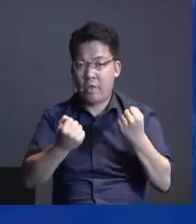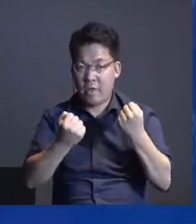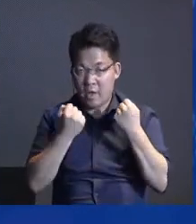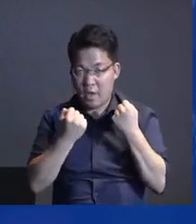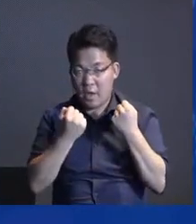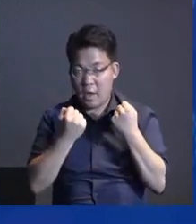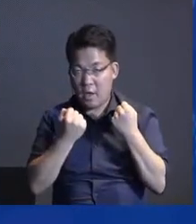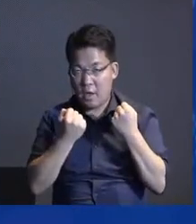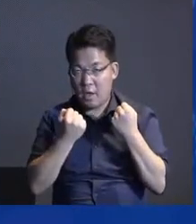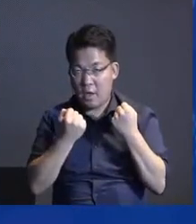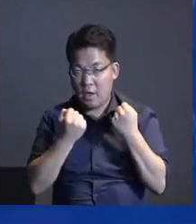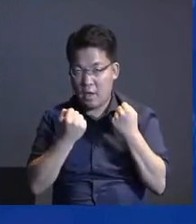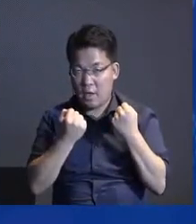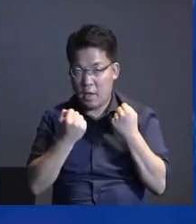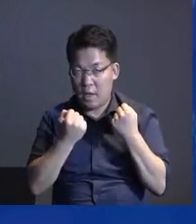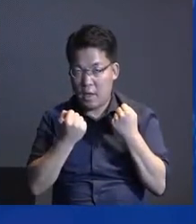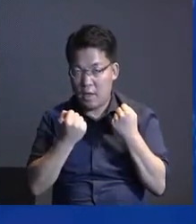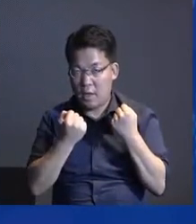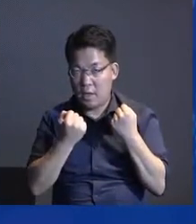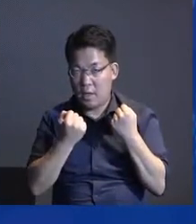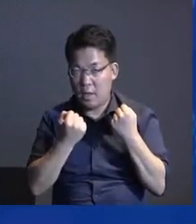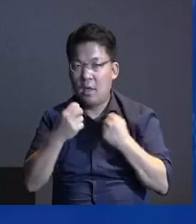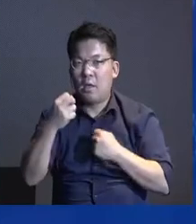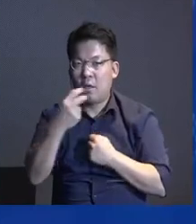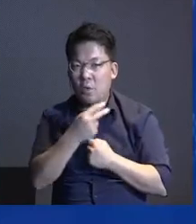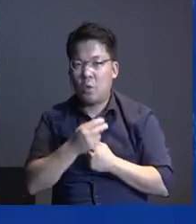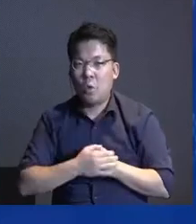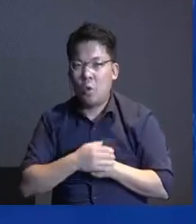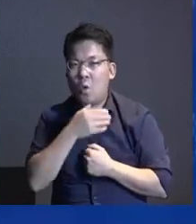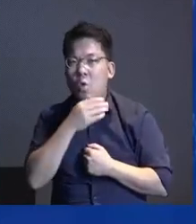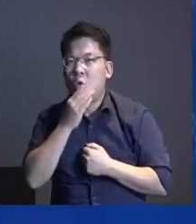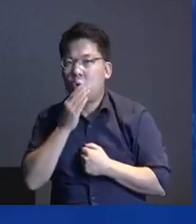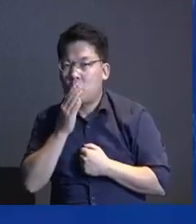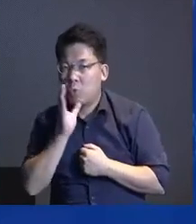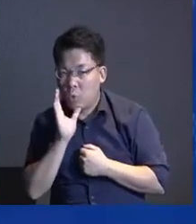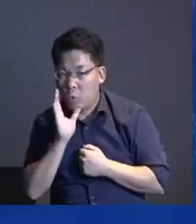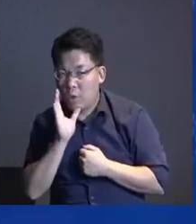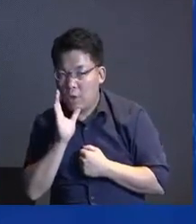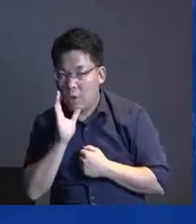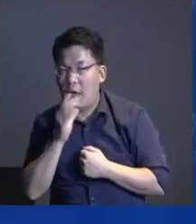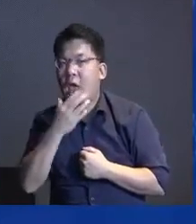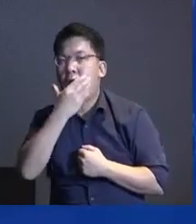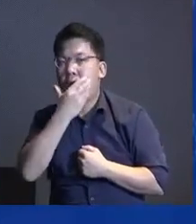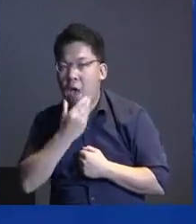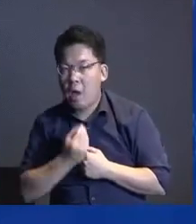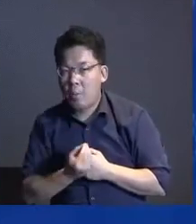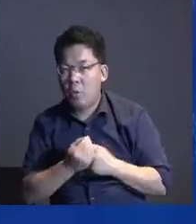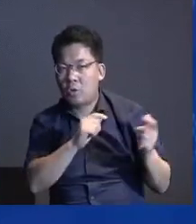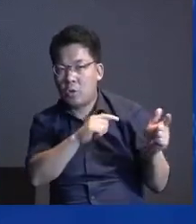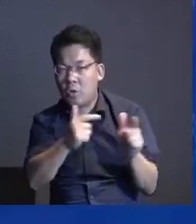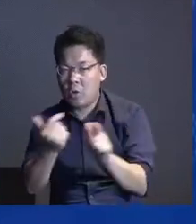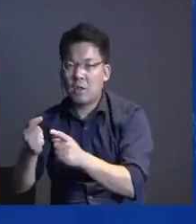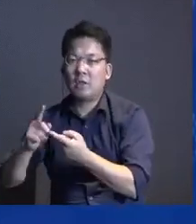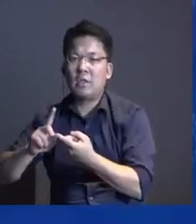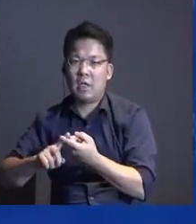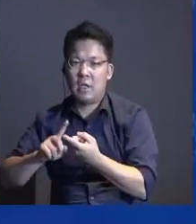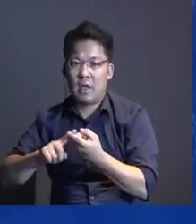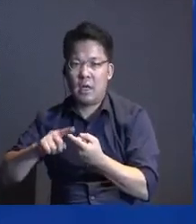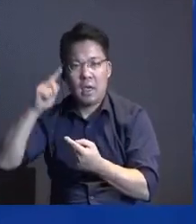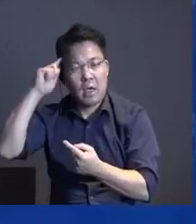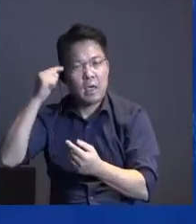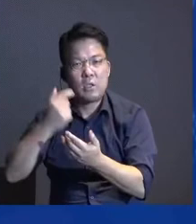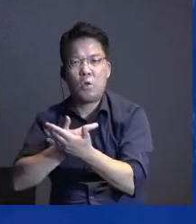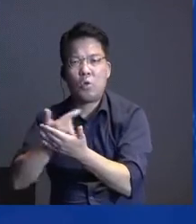in the field of aging and medical services, and she has been involved with this